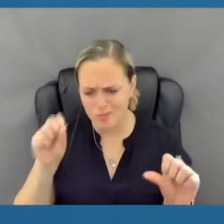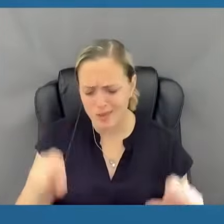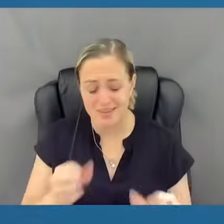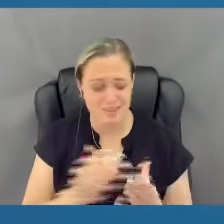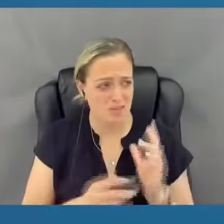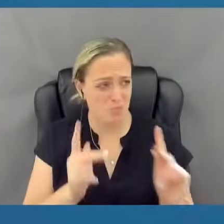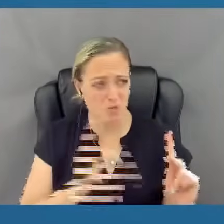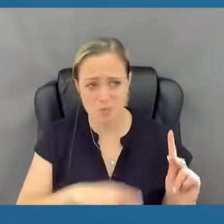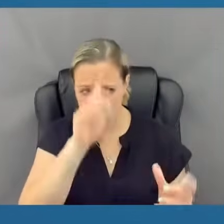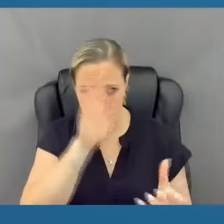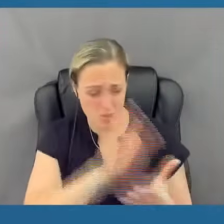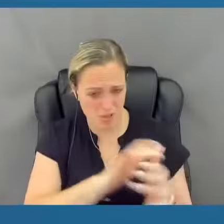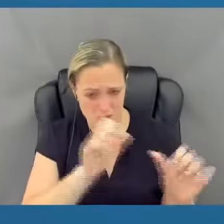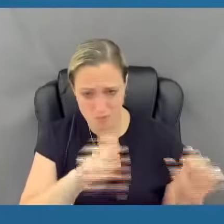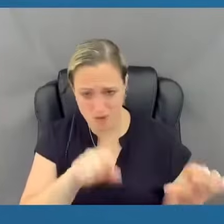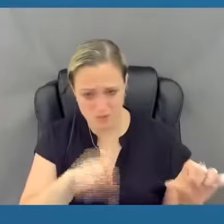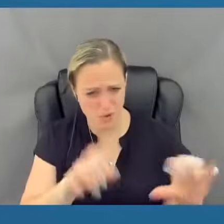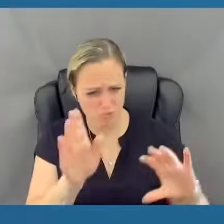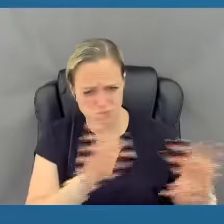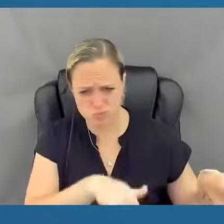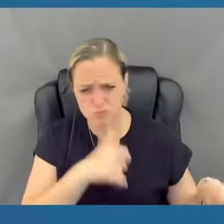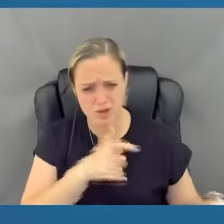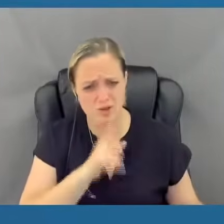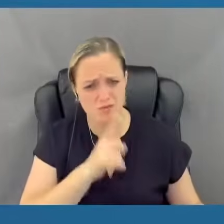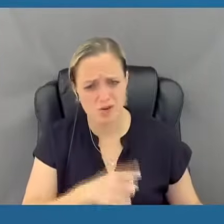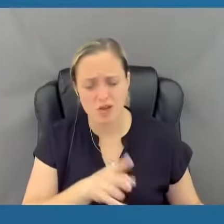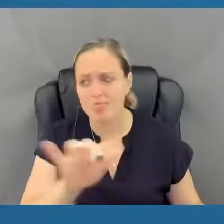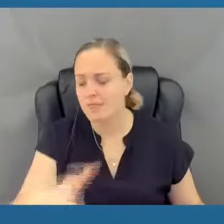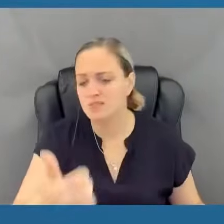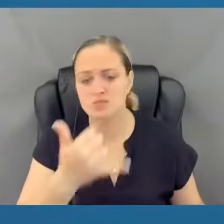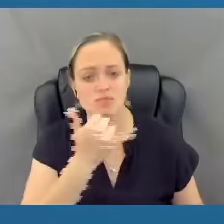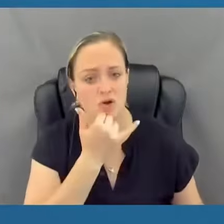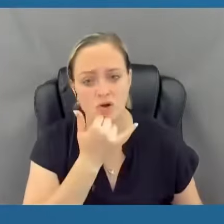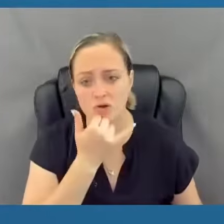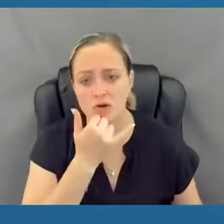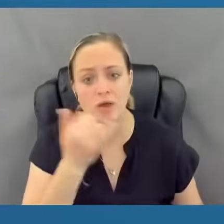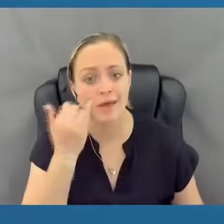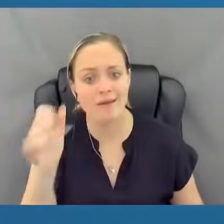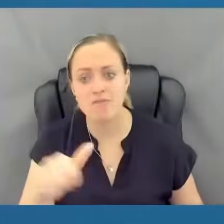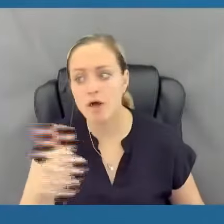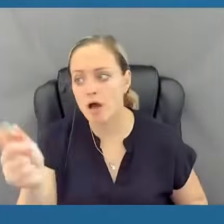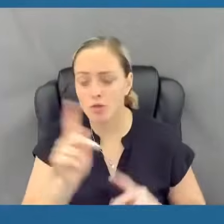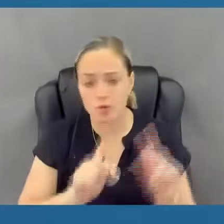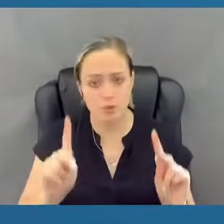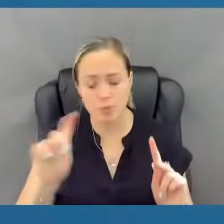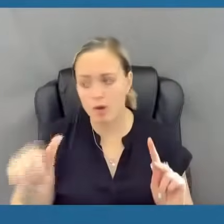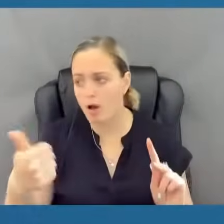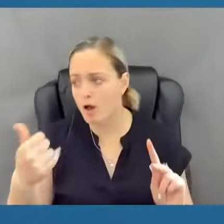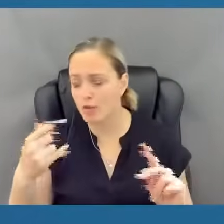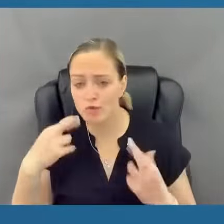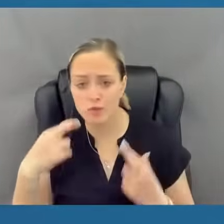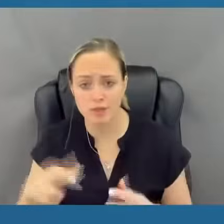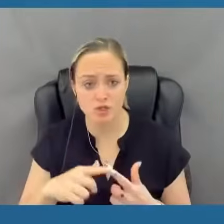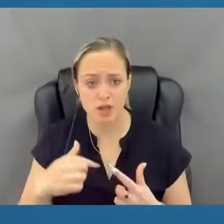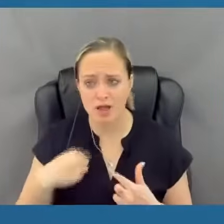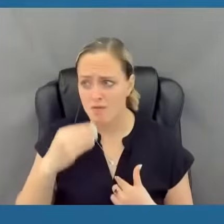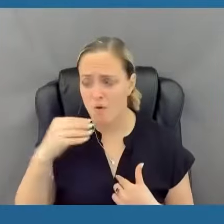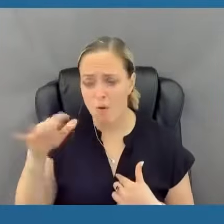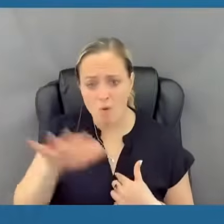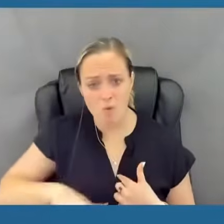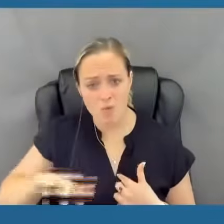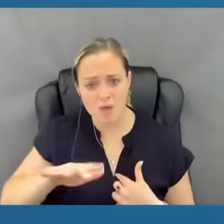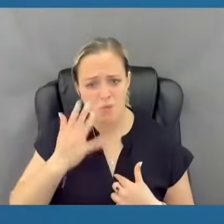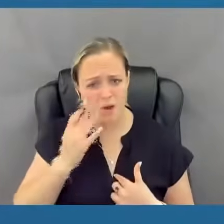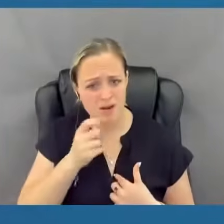in a Jewish homeland. That is so wrong. If every other people should have a homeland, why shouldn't the Jewish